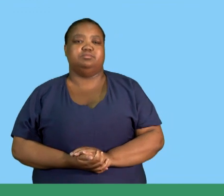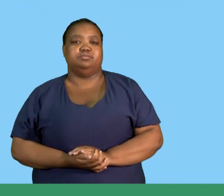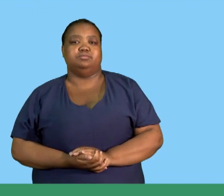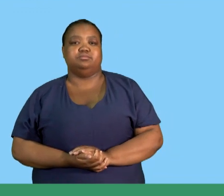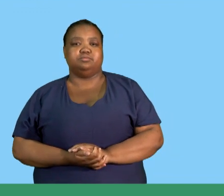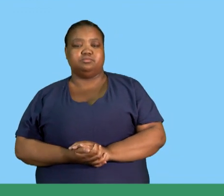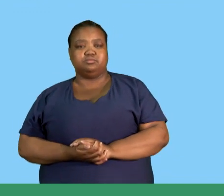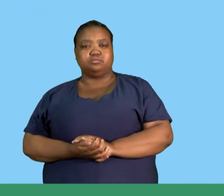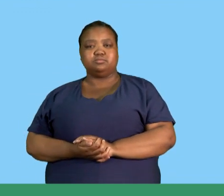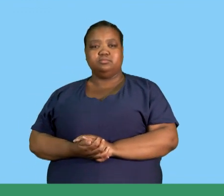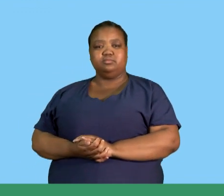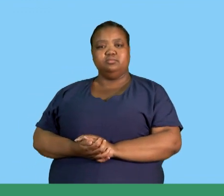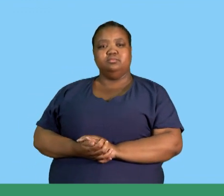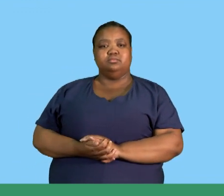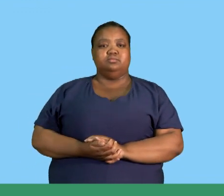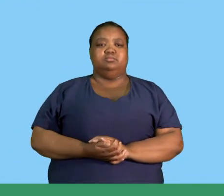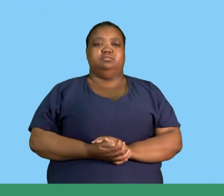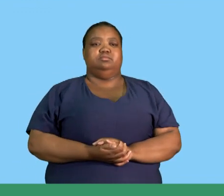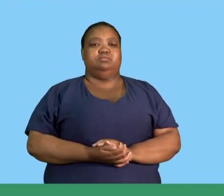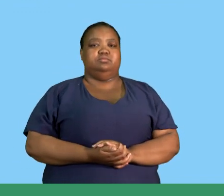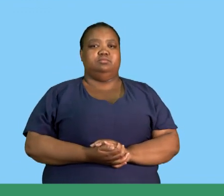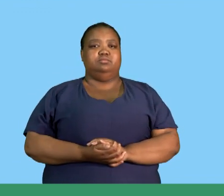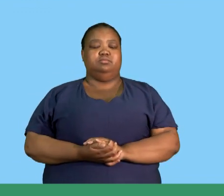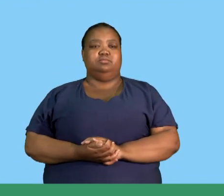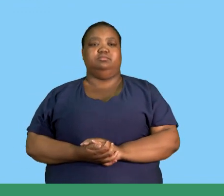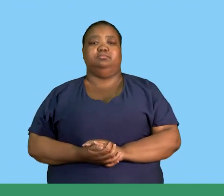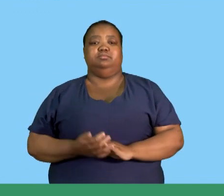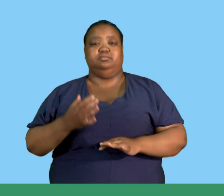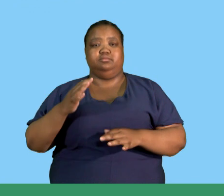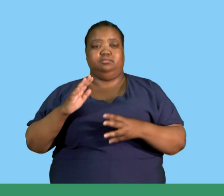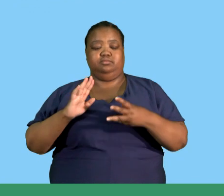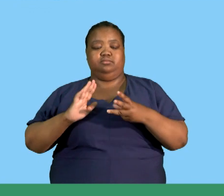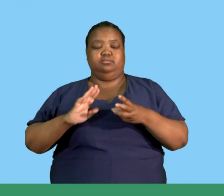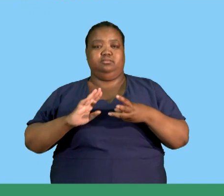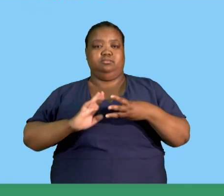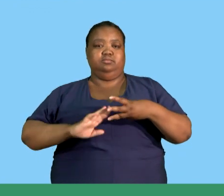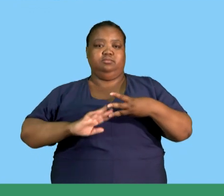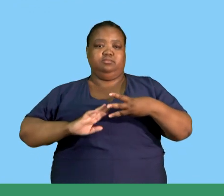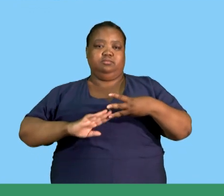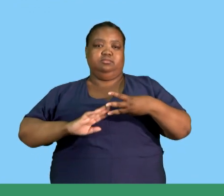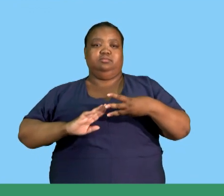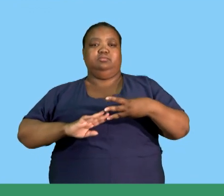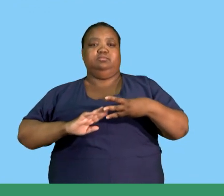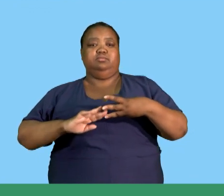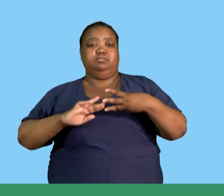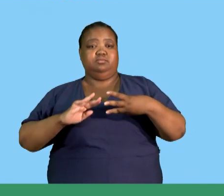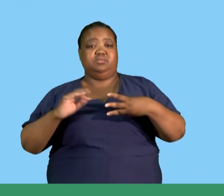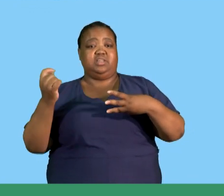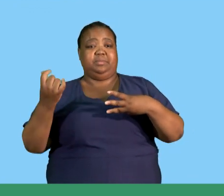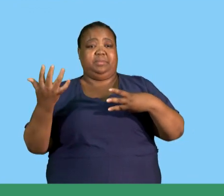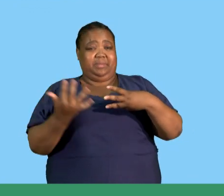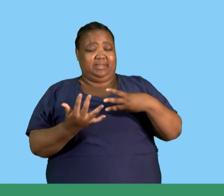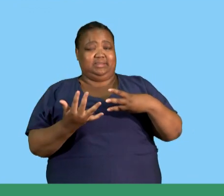Right, political is the answer. Then we move on to the third one. The third challenge, it says high costs